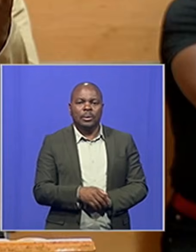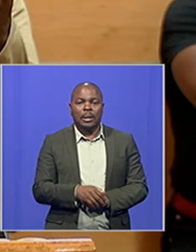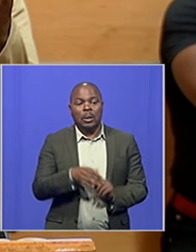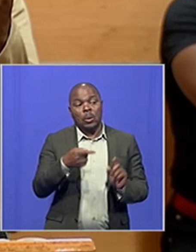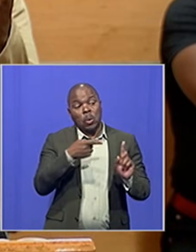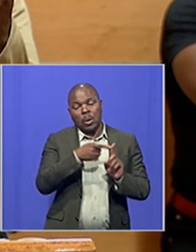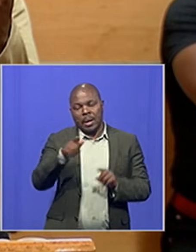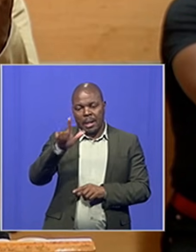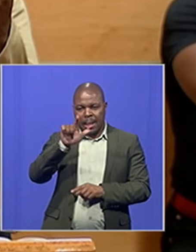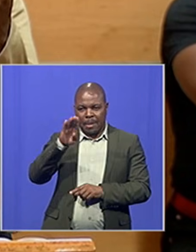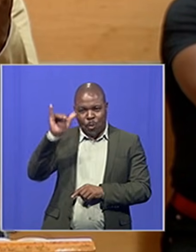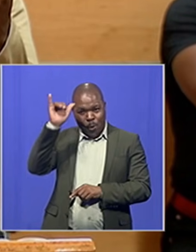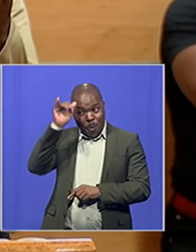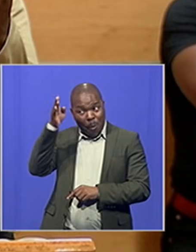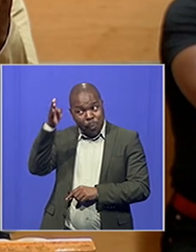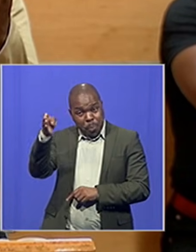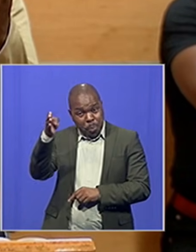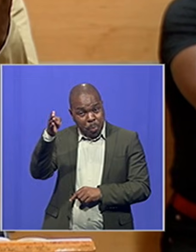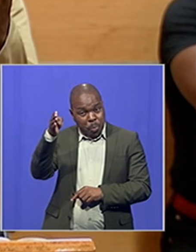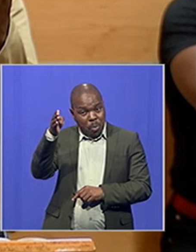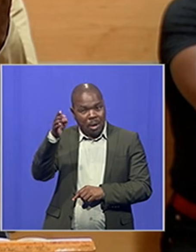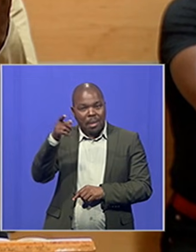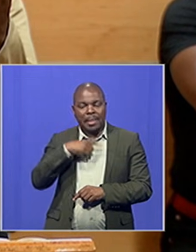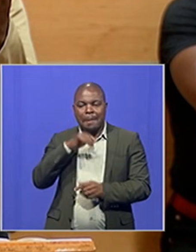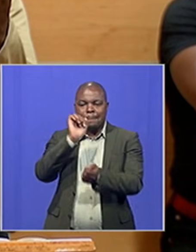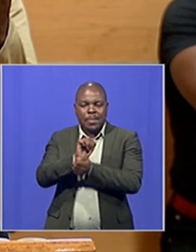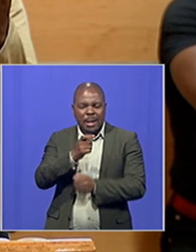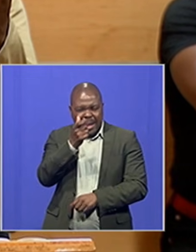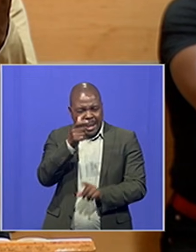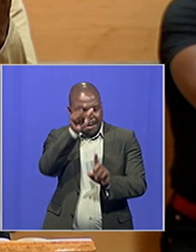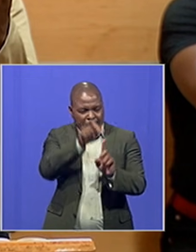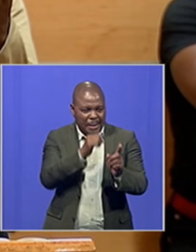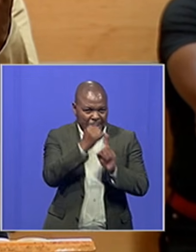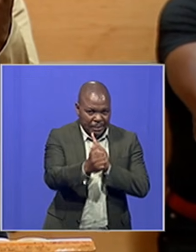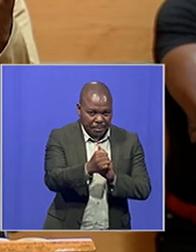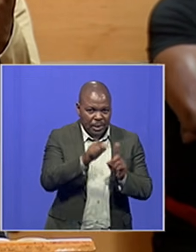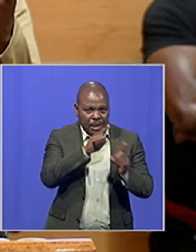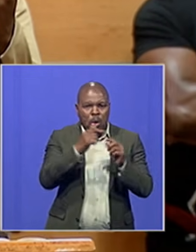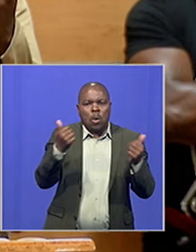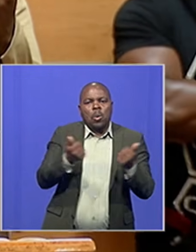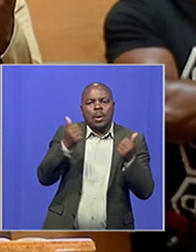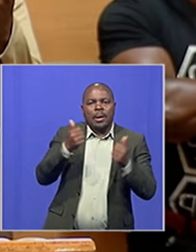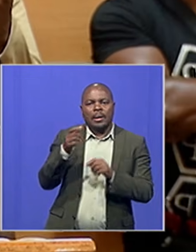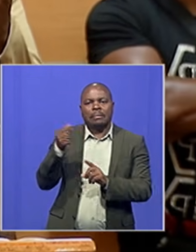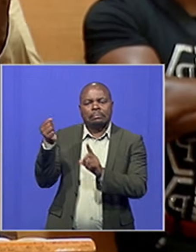Luwahum, he was already out on bail of assault and